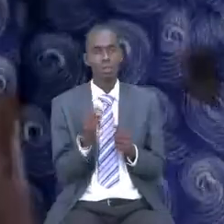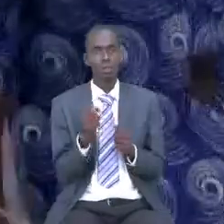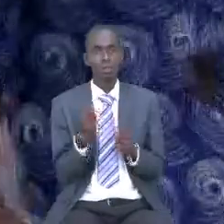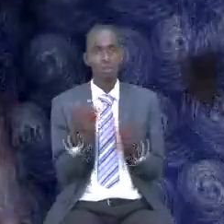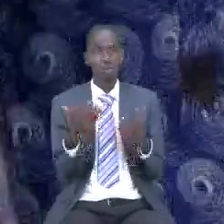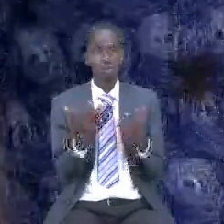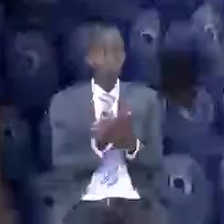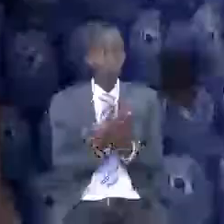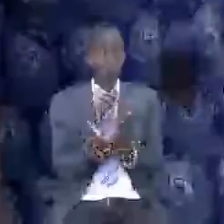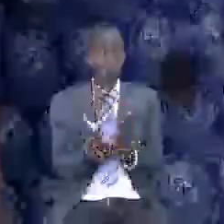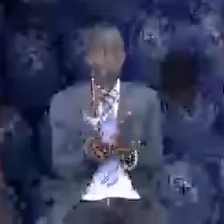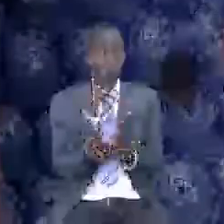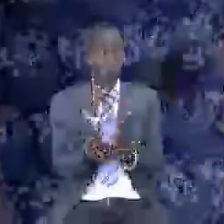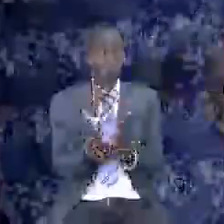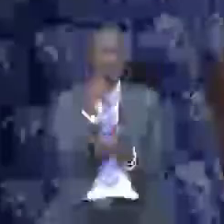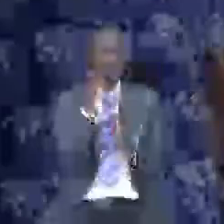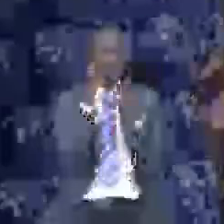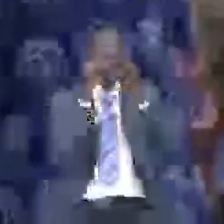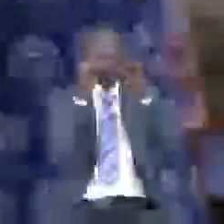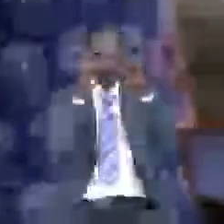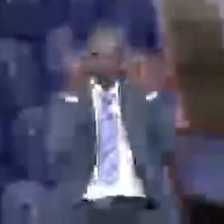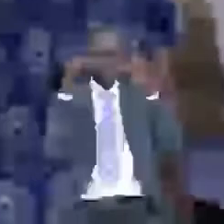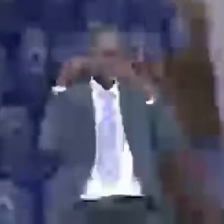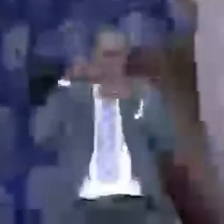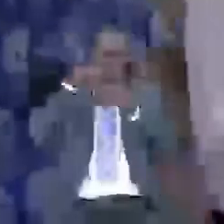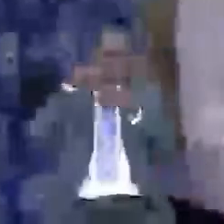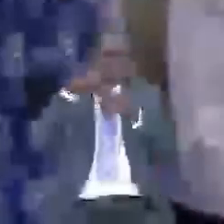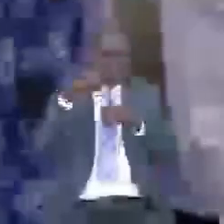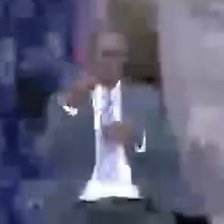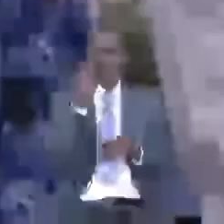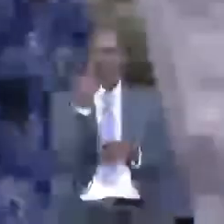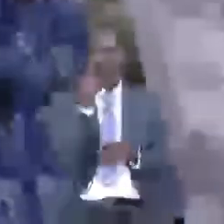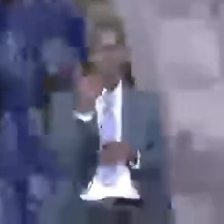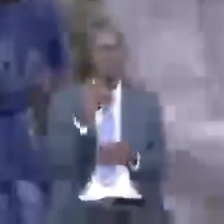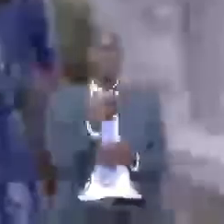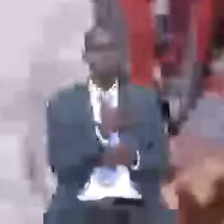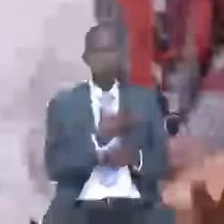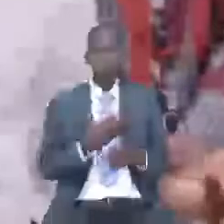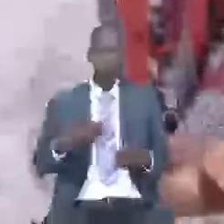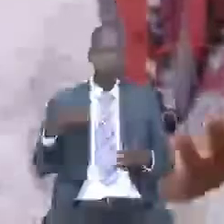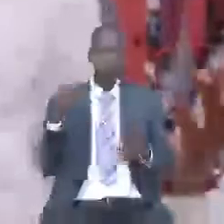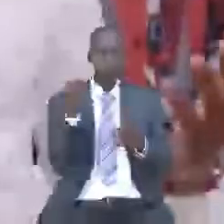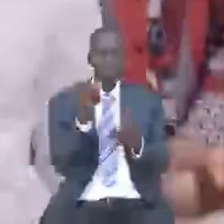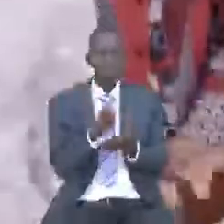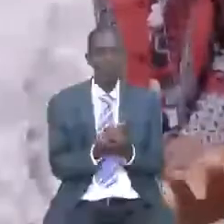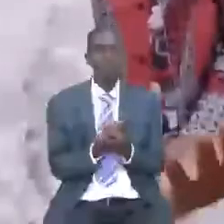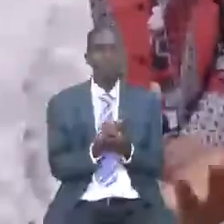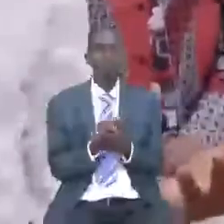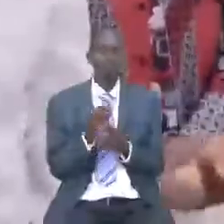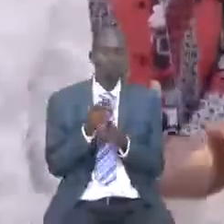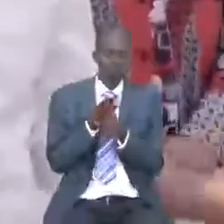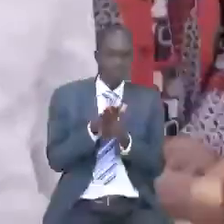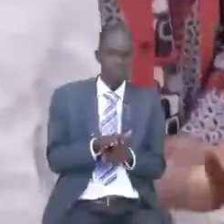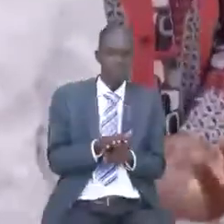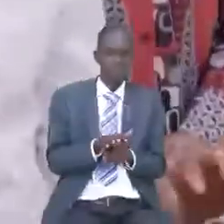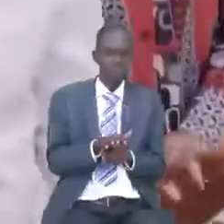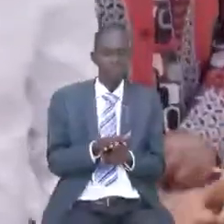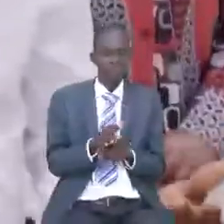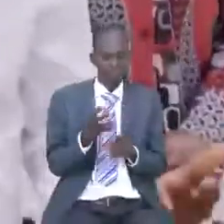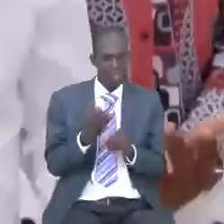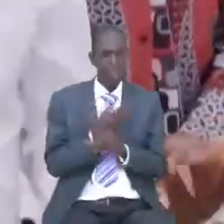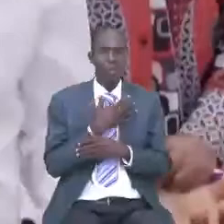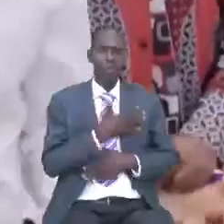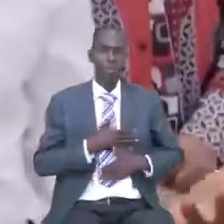eyeglasses, a new sight. And that pressure, take pleasure in